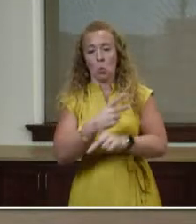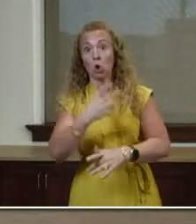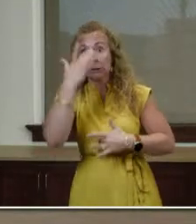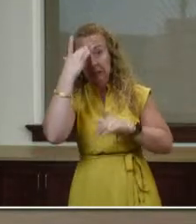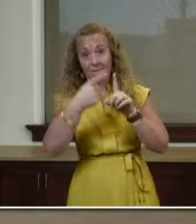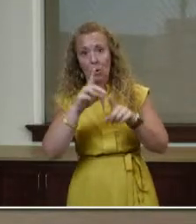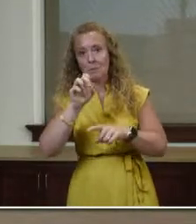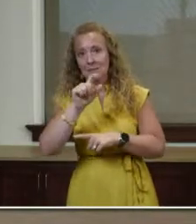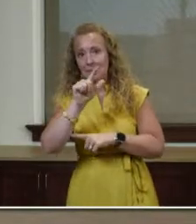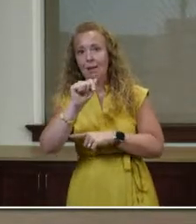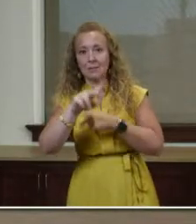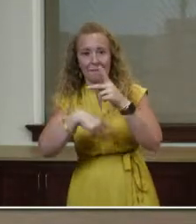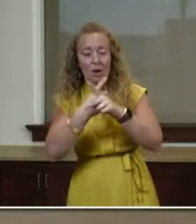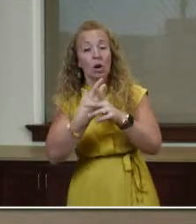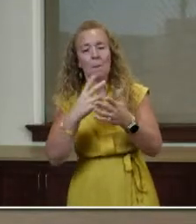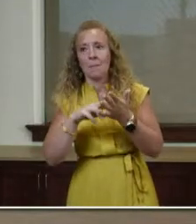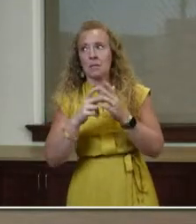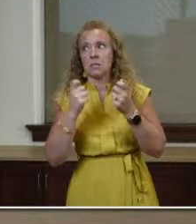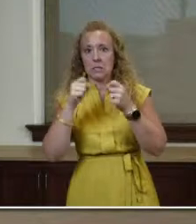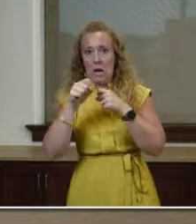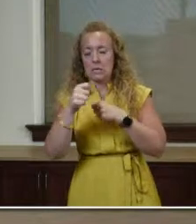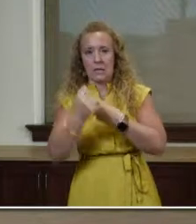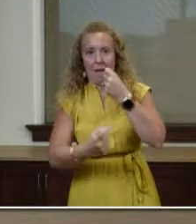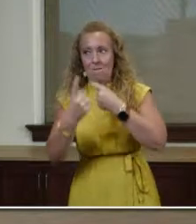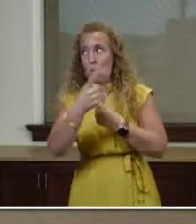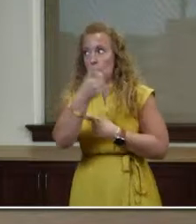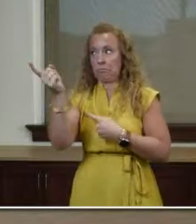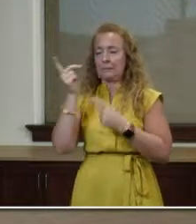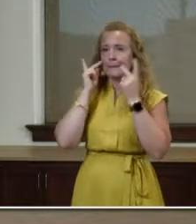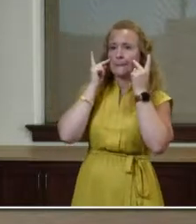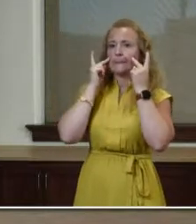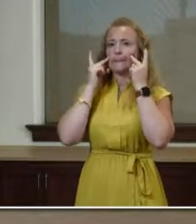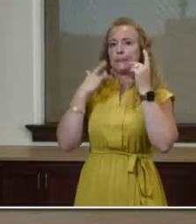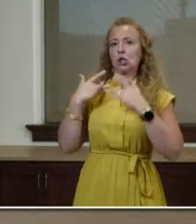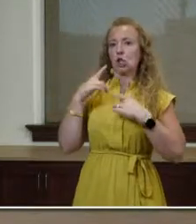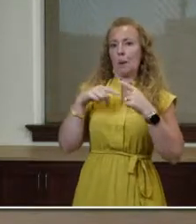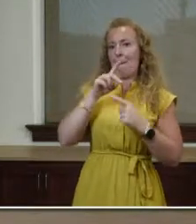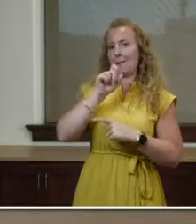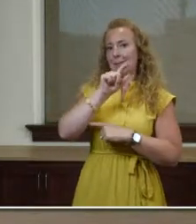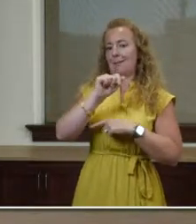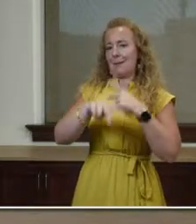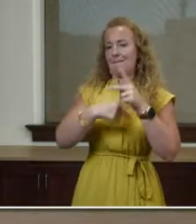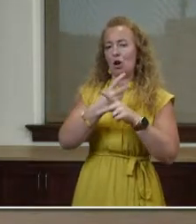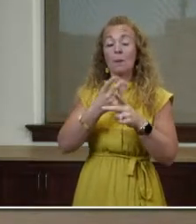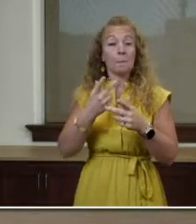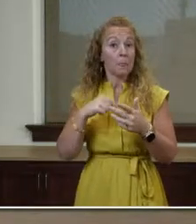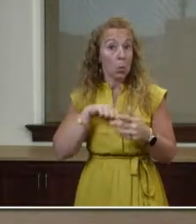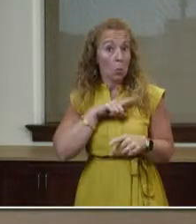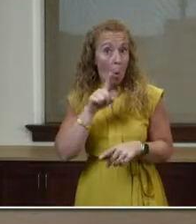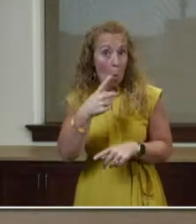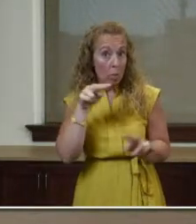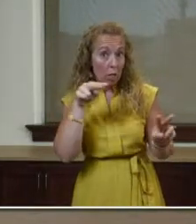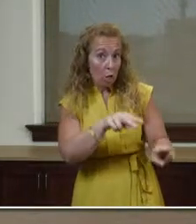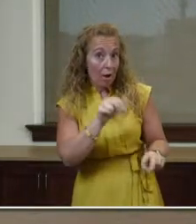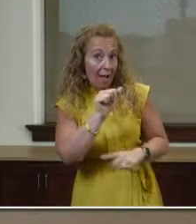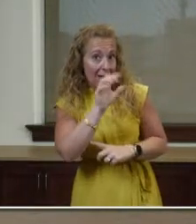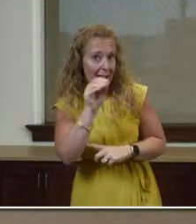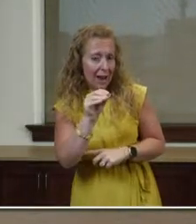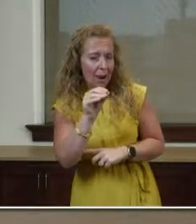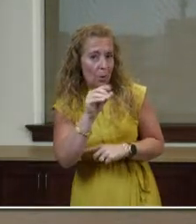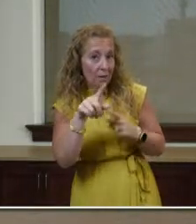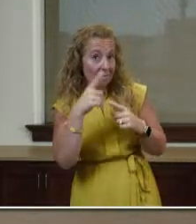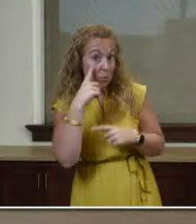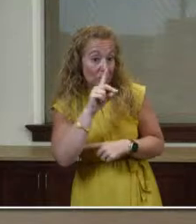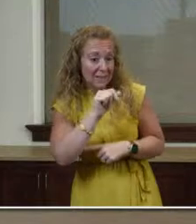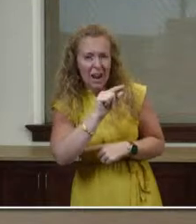all concerned about the Delta variant across the United States. And we look, when we look at data, we don't just look at what happens here in Allegheny County, but we're looking